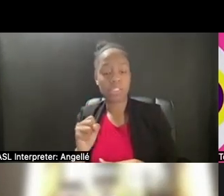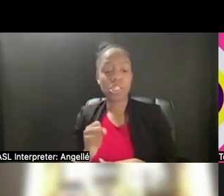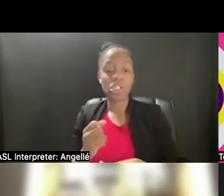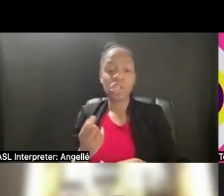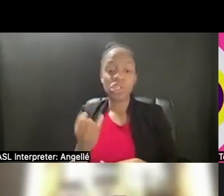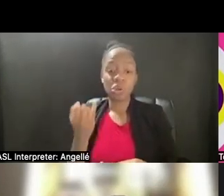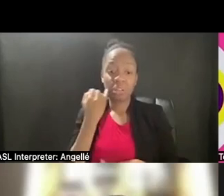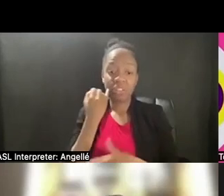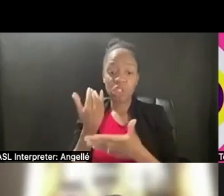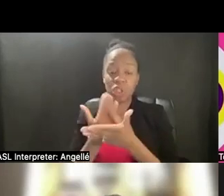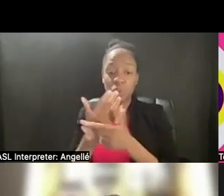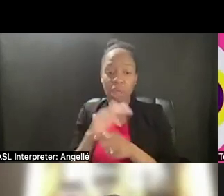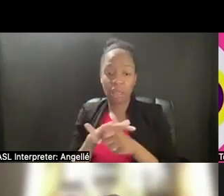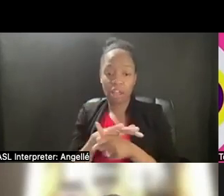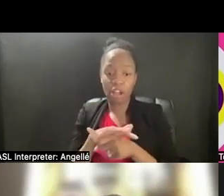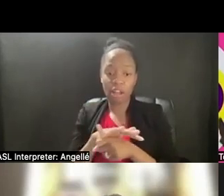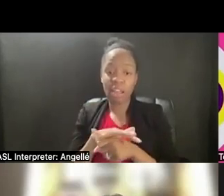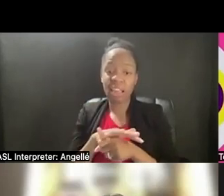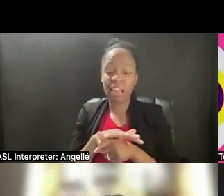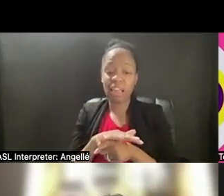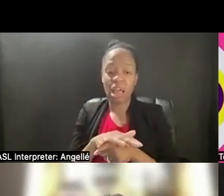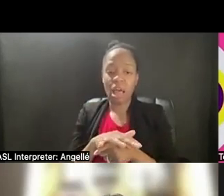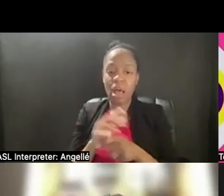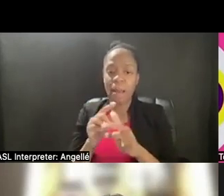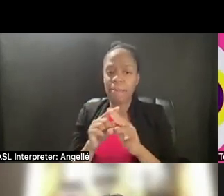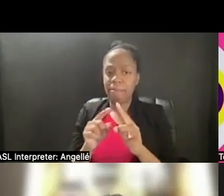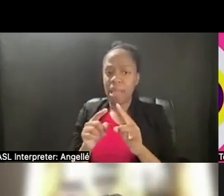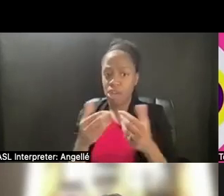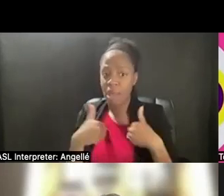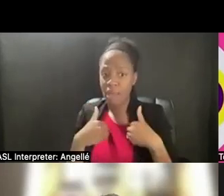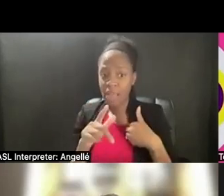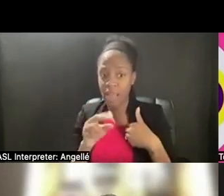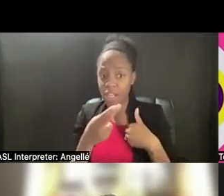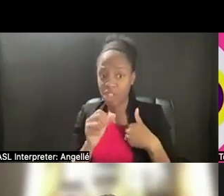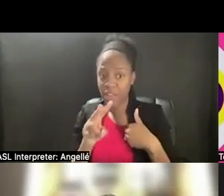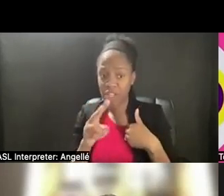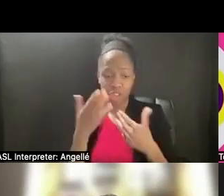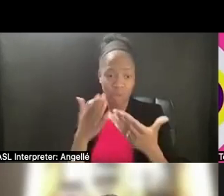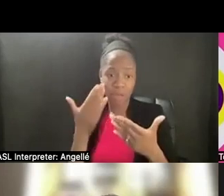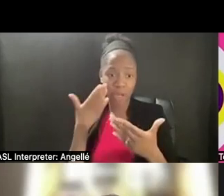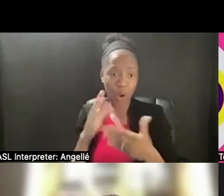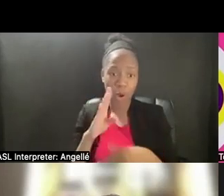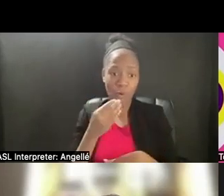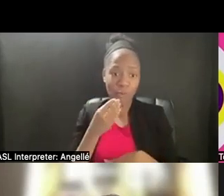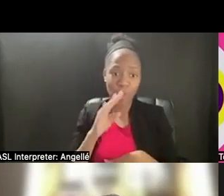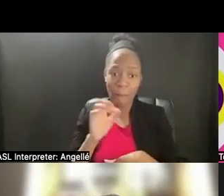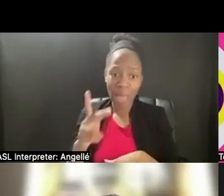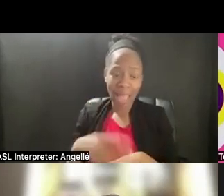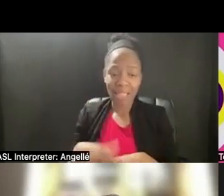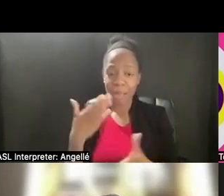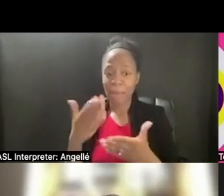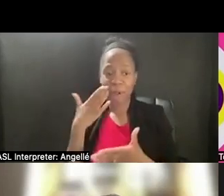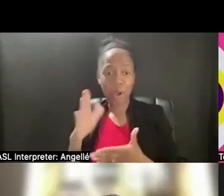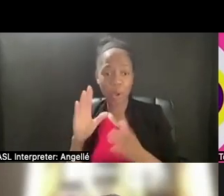you probably don't know medical providers. You probably don't know food banks like I've heard Broderick and John